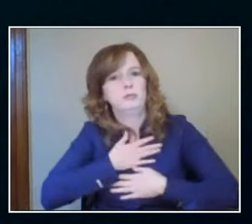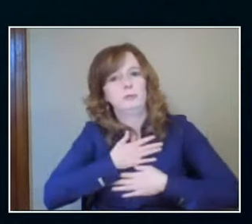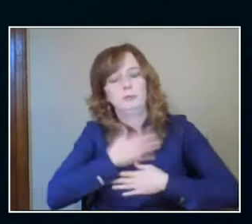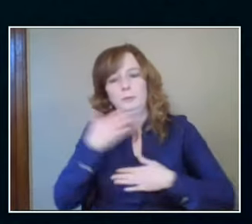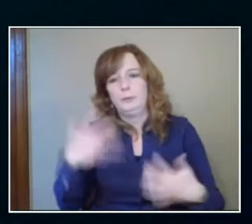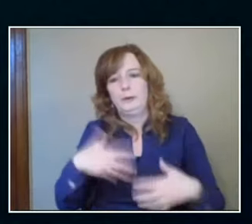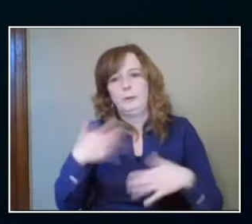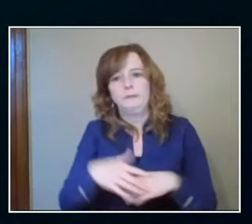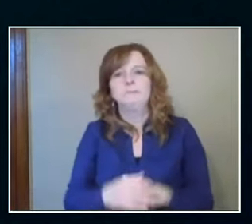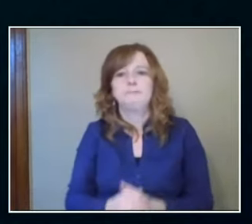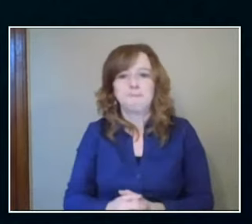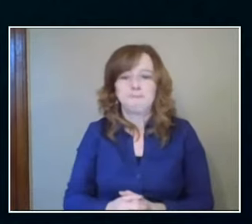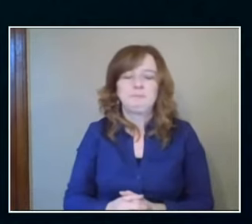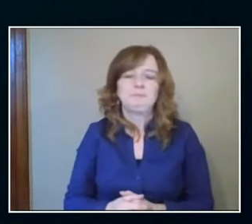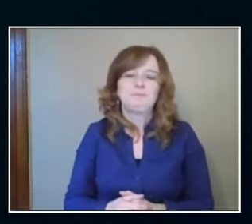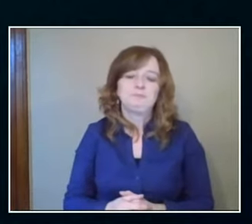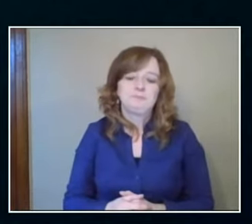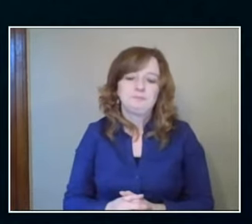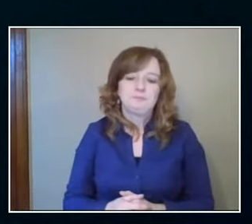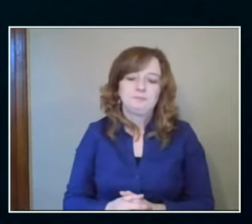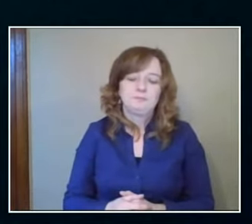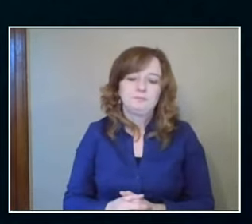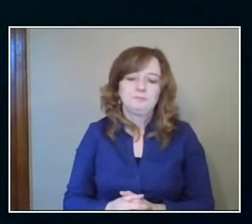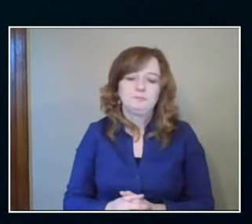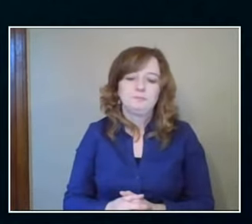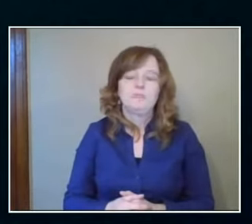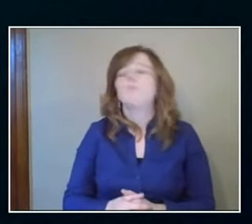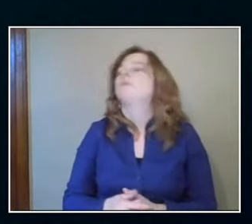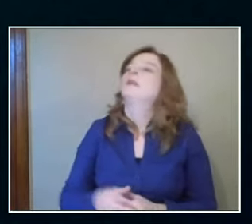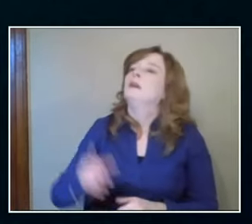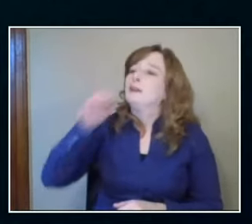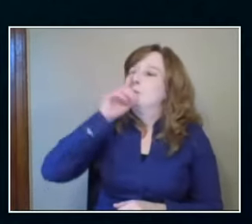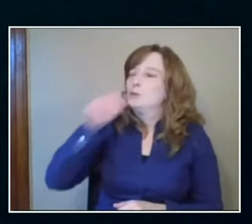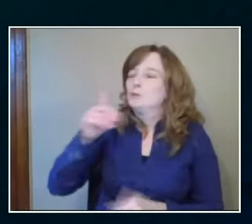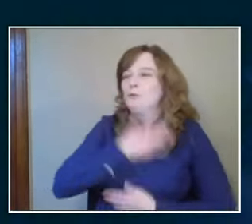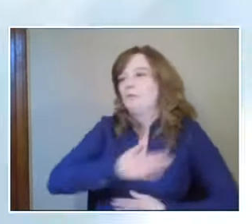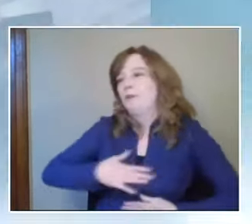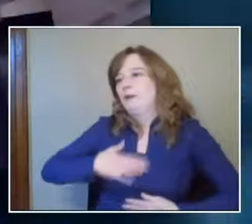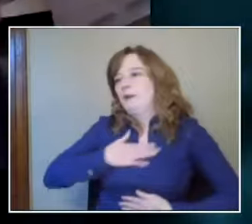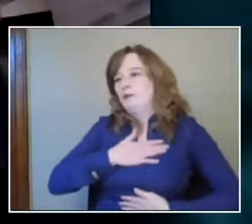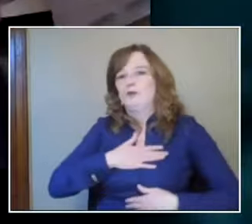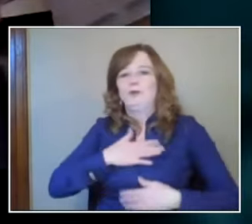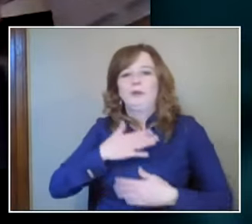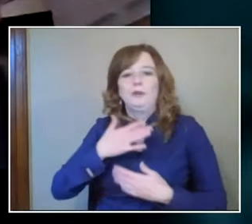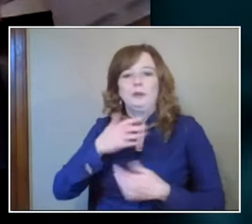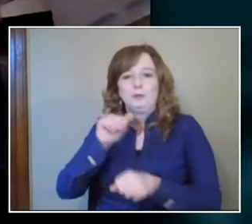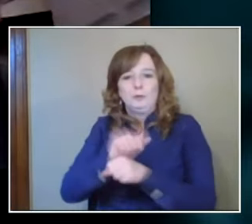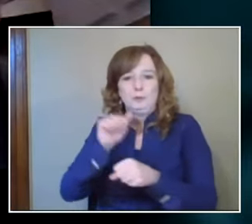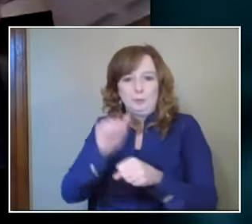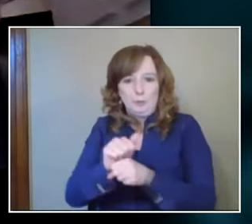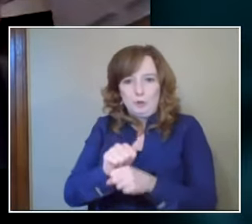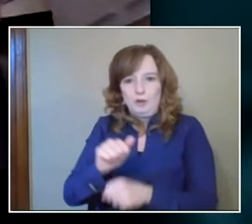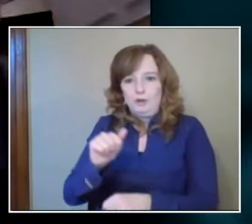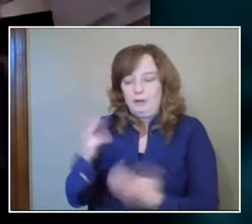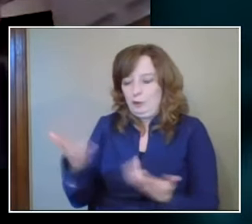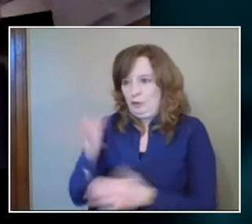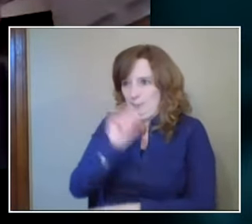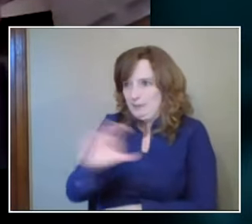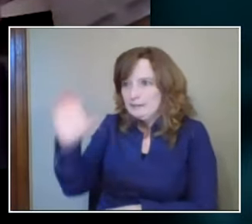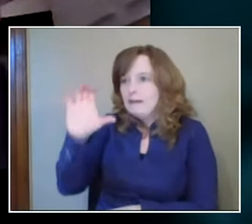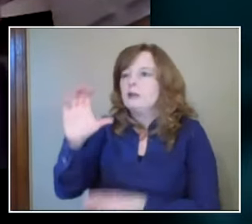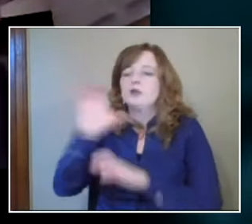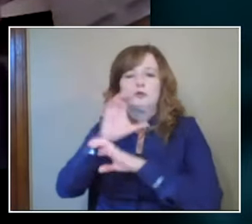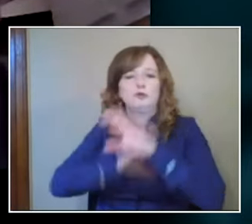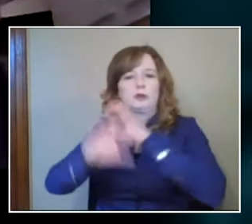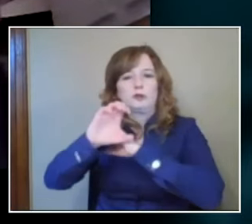You know, it's a real pleasure to be able to work as a faculty member at Columbus State Community College in the Construction Management Program, Design Construction